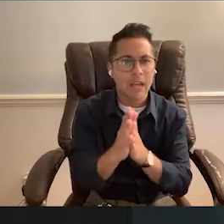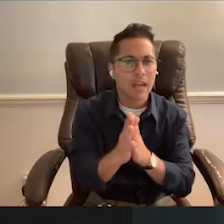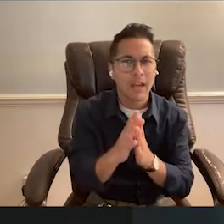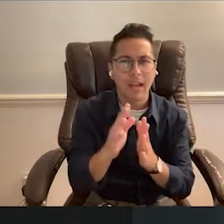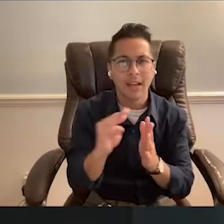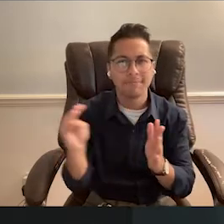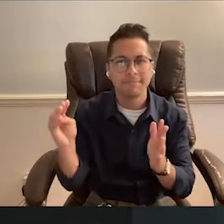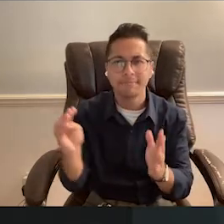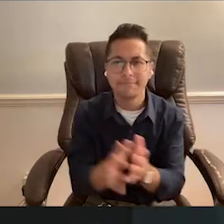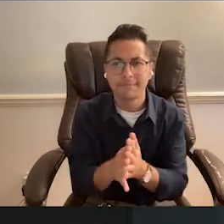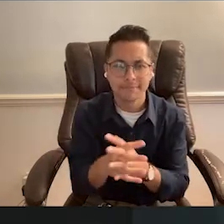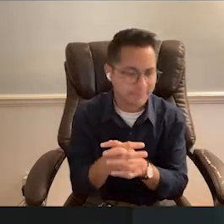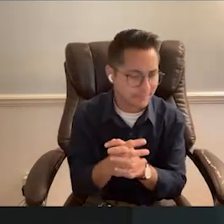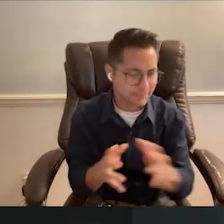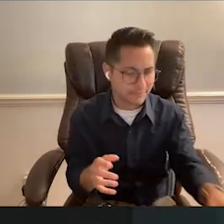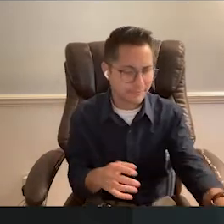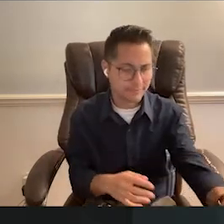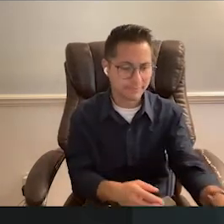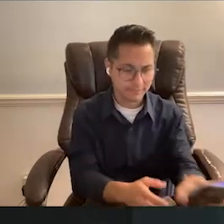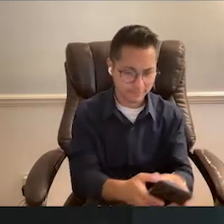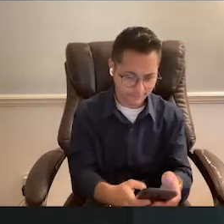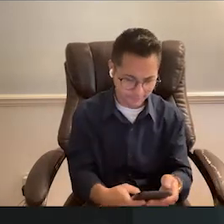I don't know what that is.